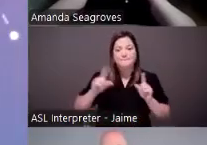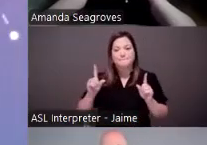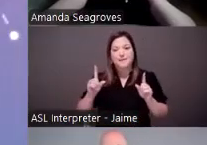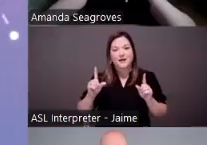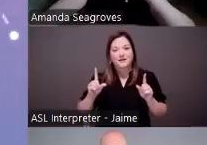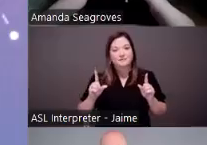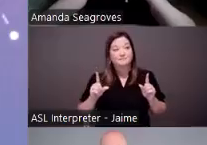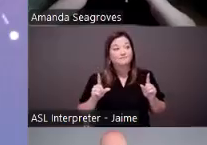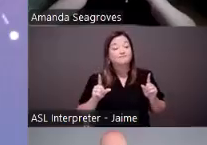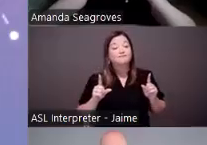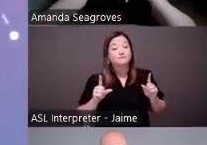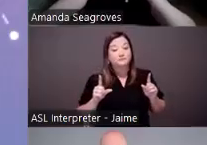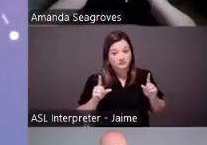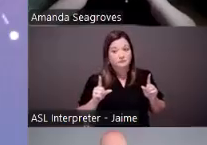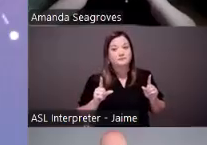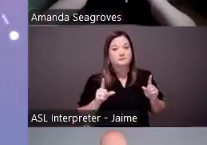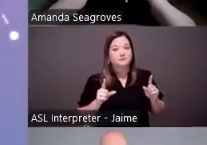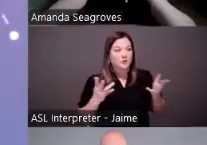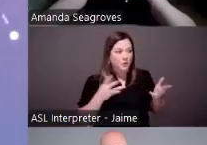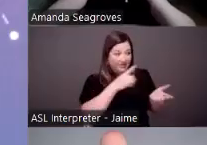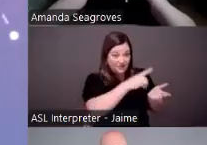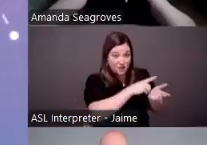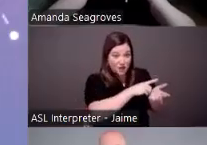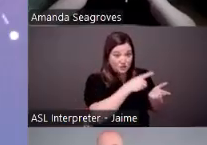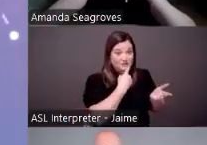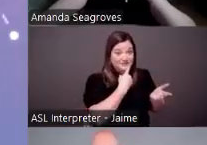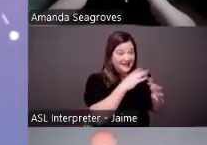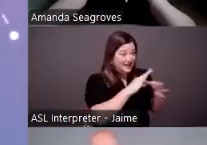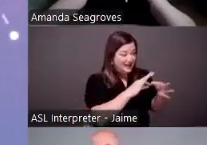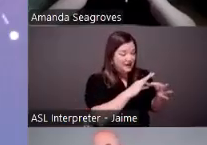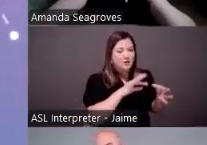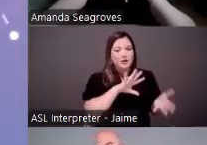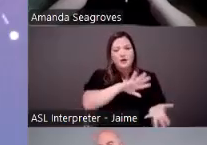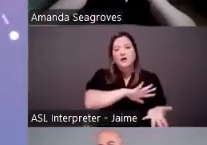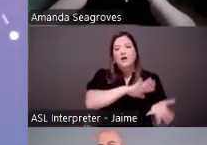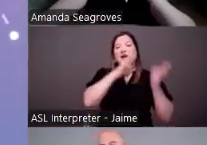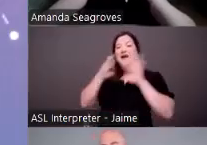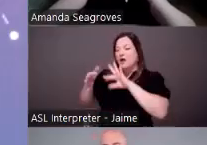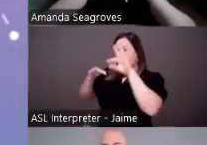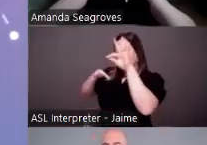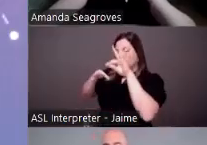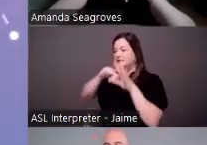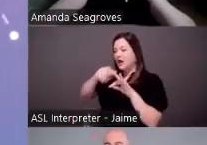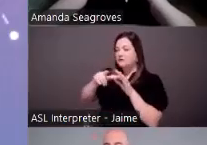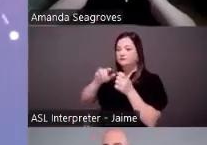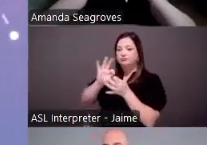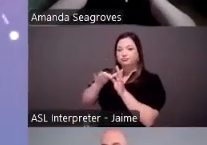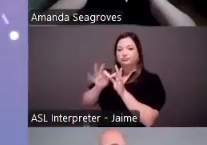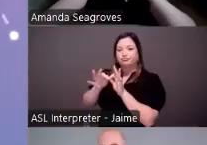define what the physician has said, but rather explain it in a way that the patient might understand it.